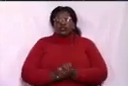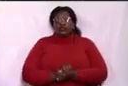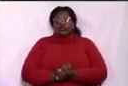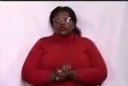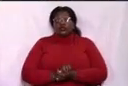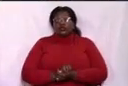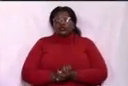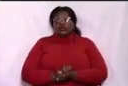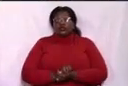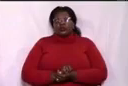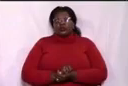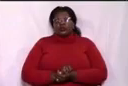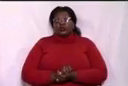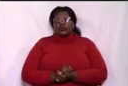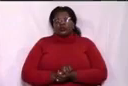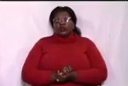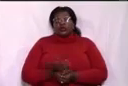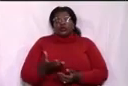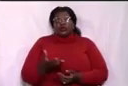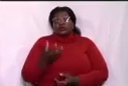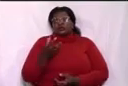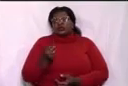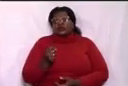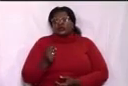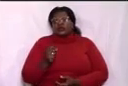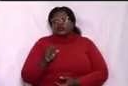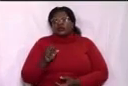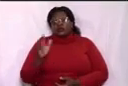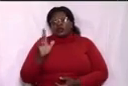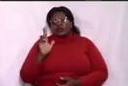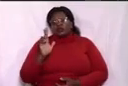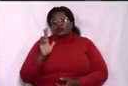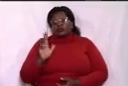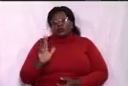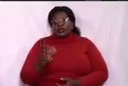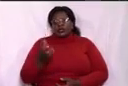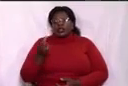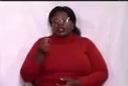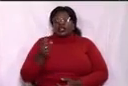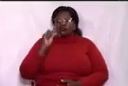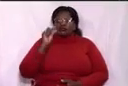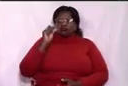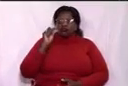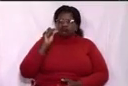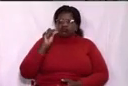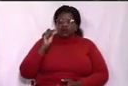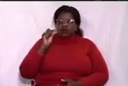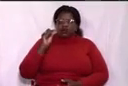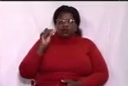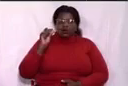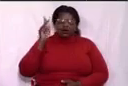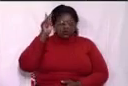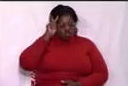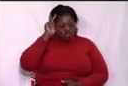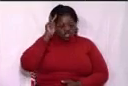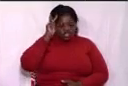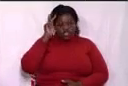even have someone that has less experience and less supplies or less